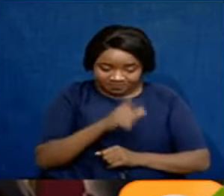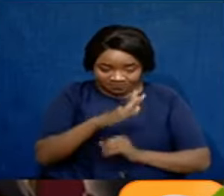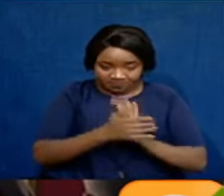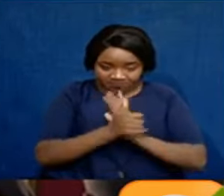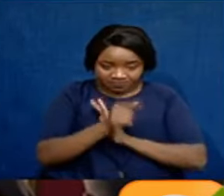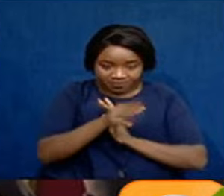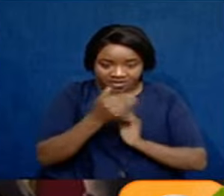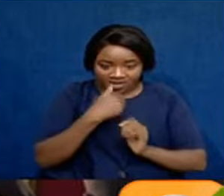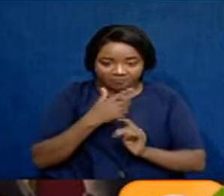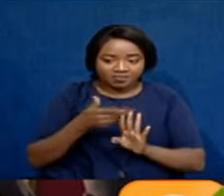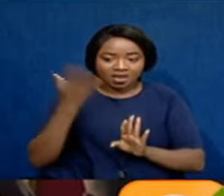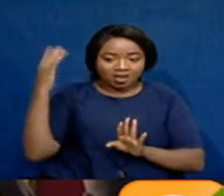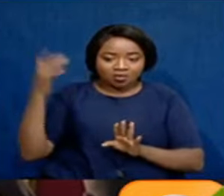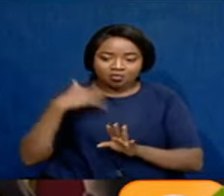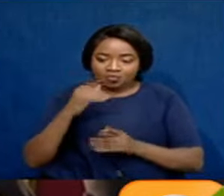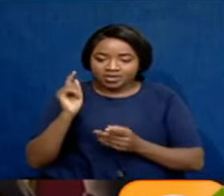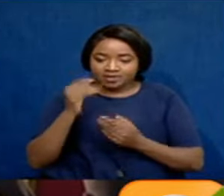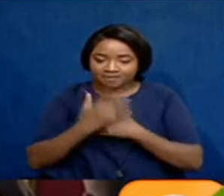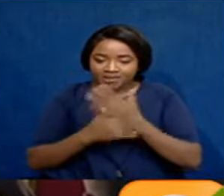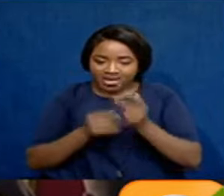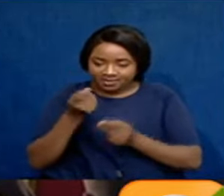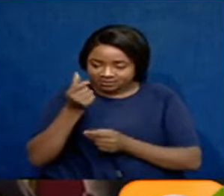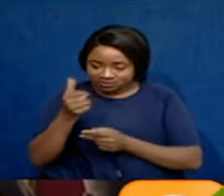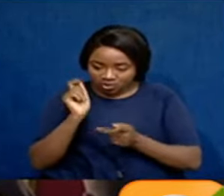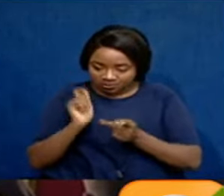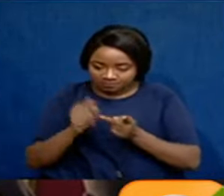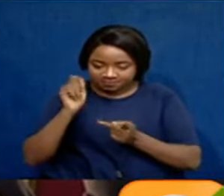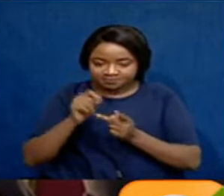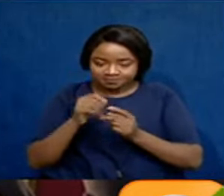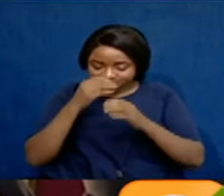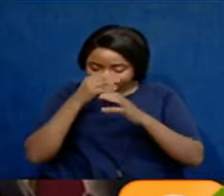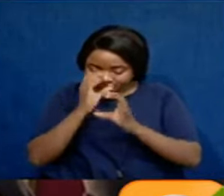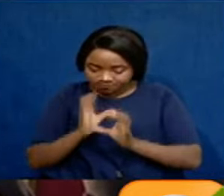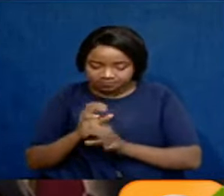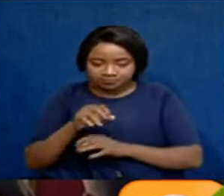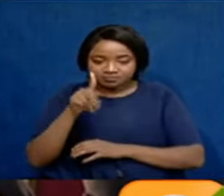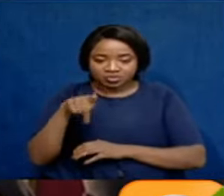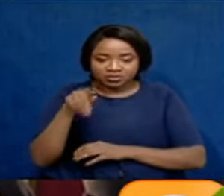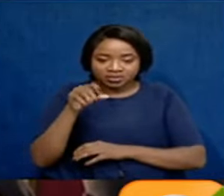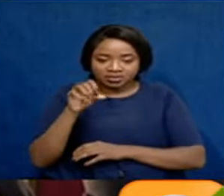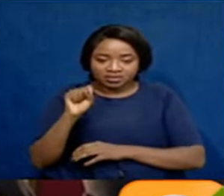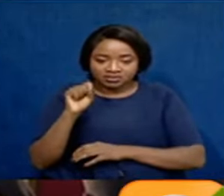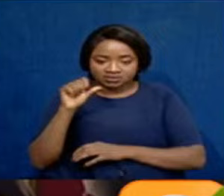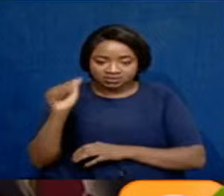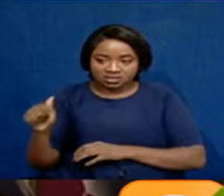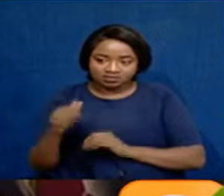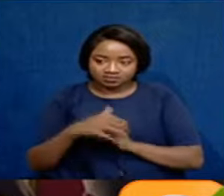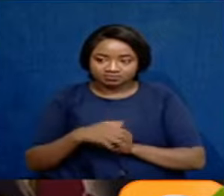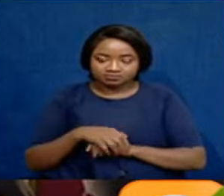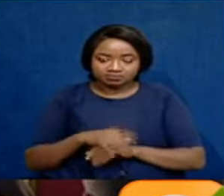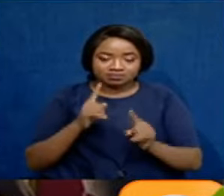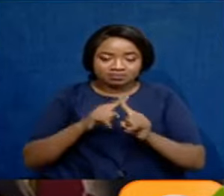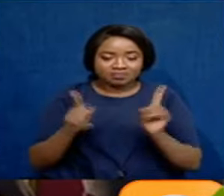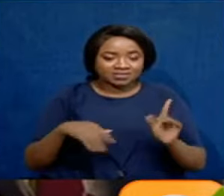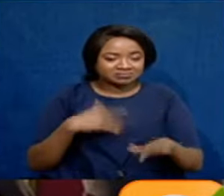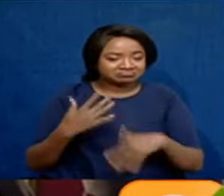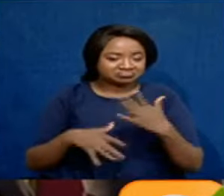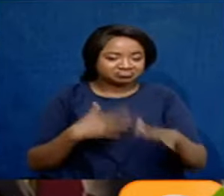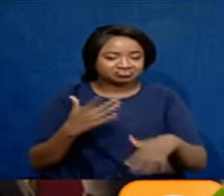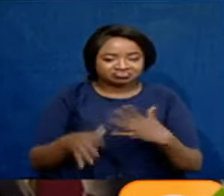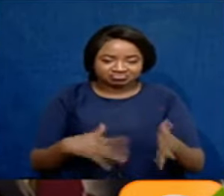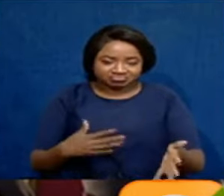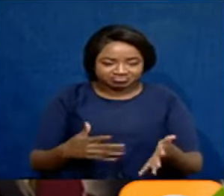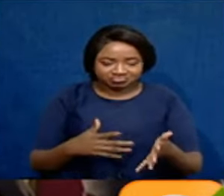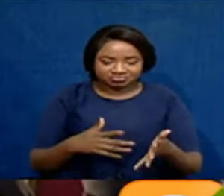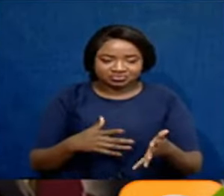little blood and then test what we call the PSA. But then as time now go